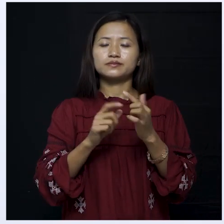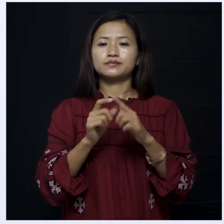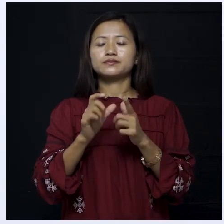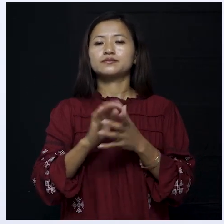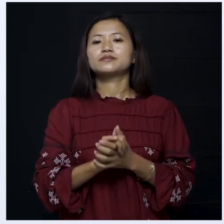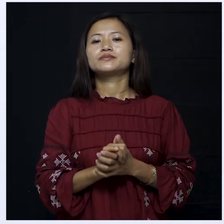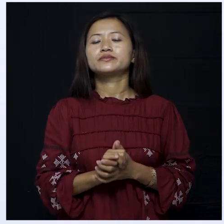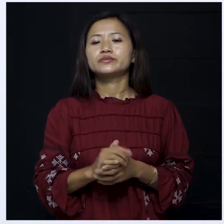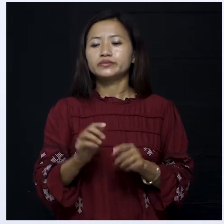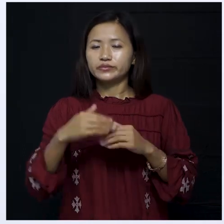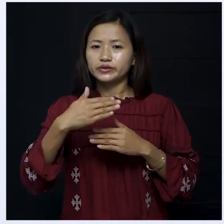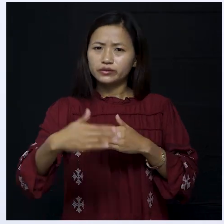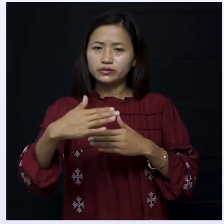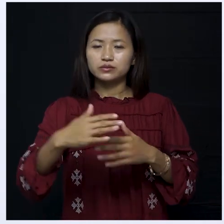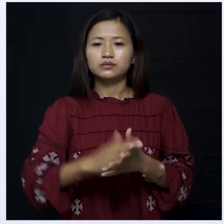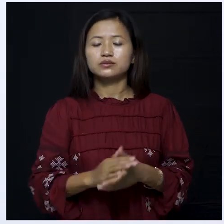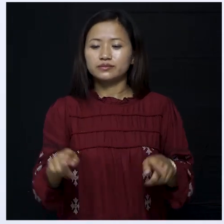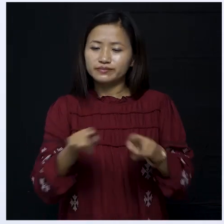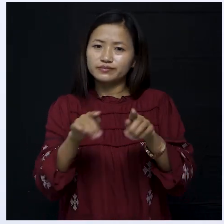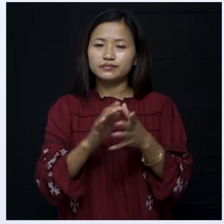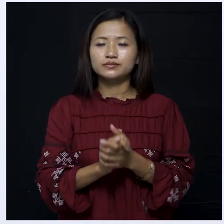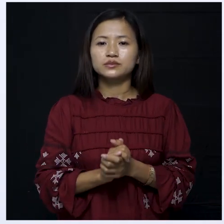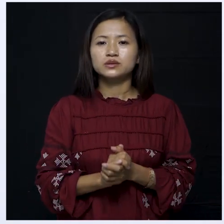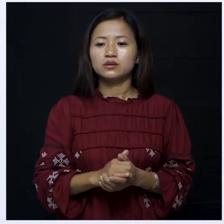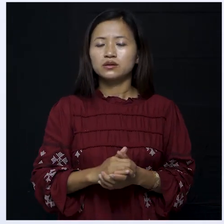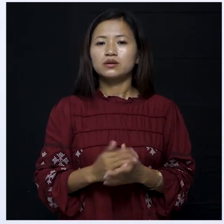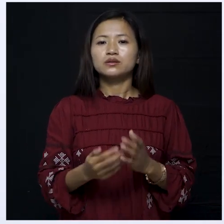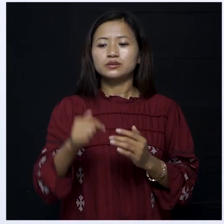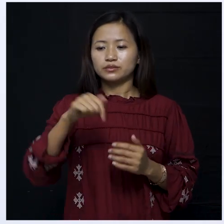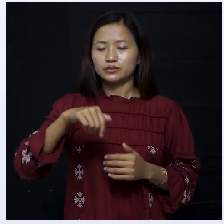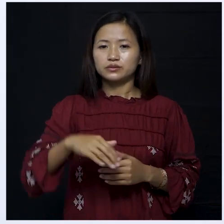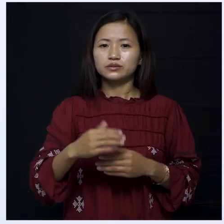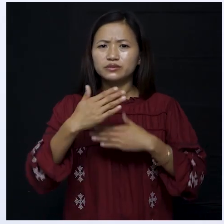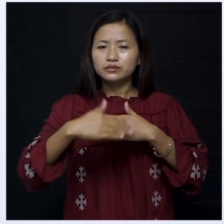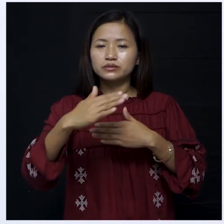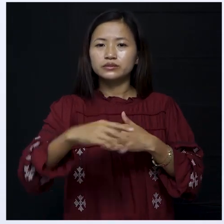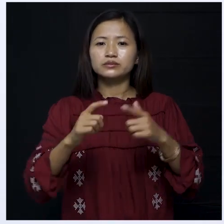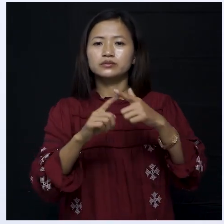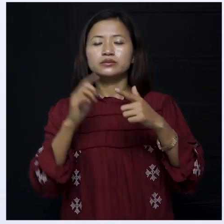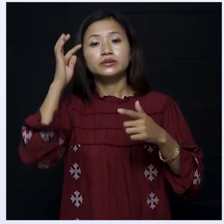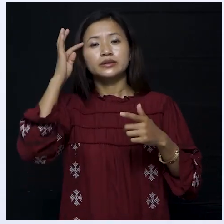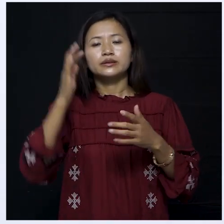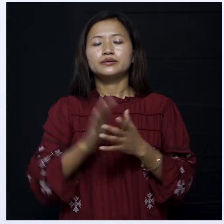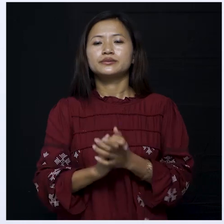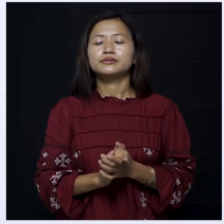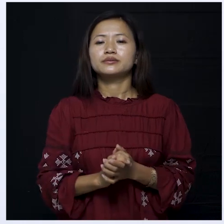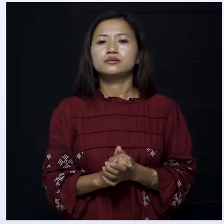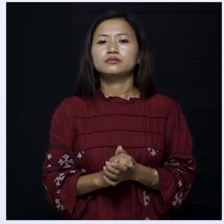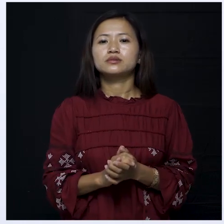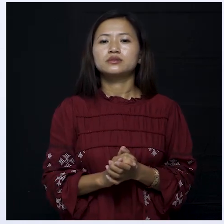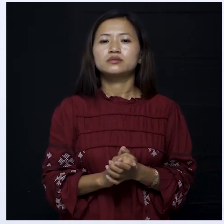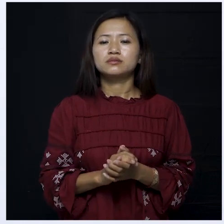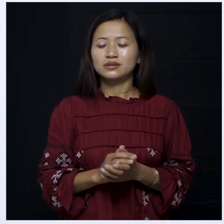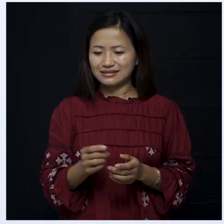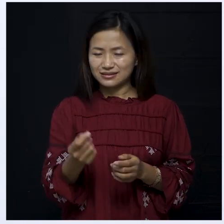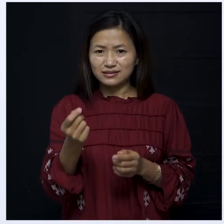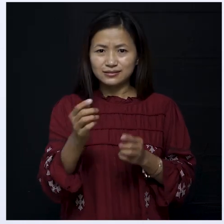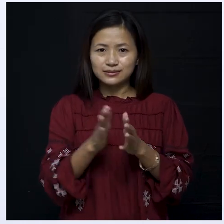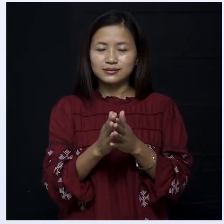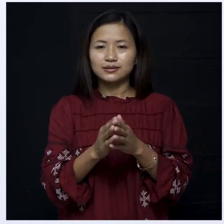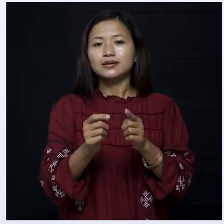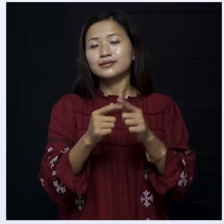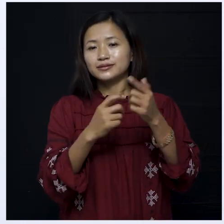continuation with this as well. So that's when we use the present continuous tense. Now, like I said, the present continuous tense is a little tricky,